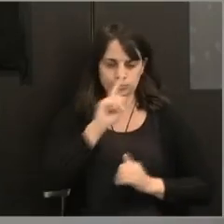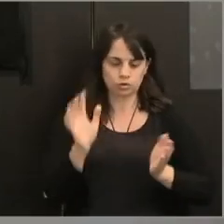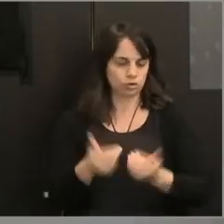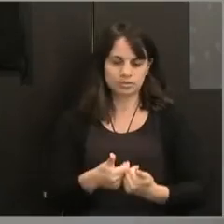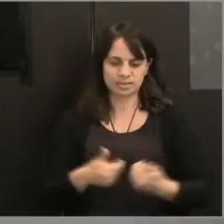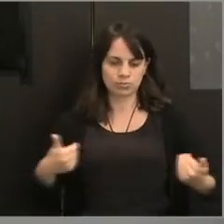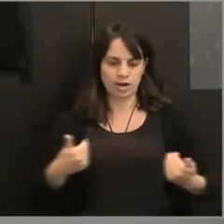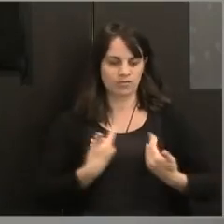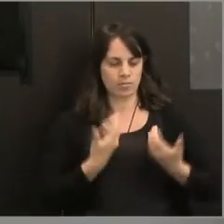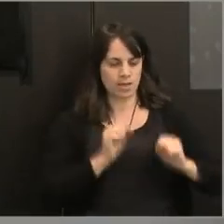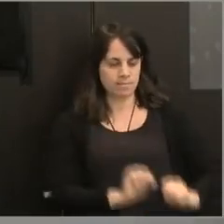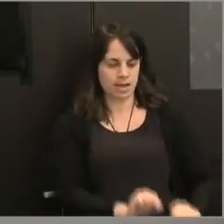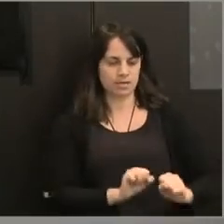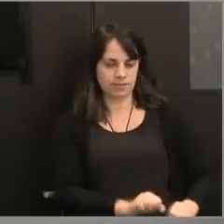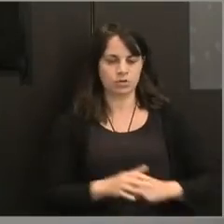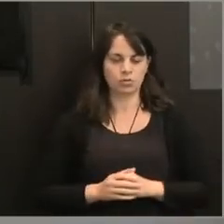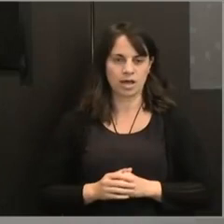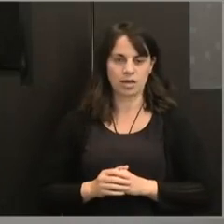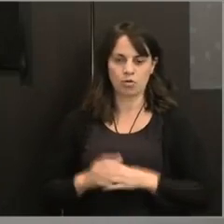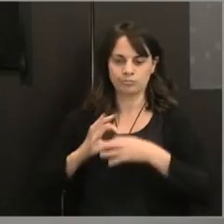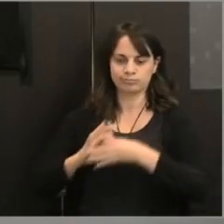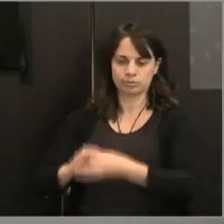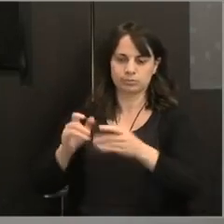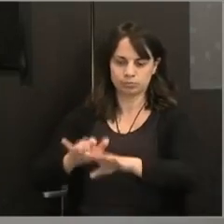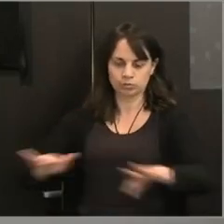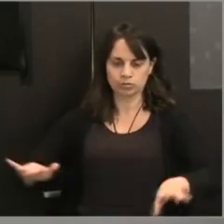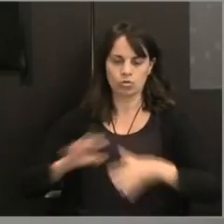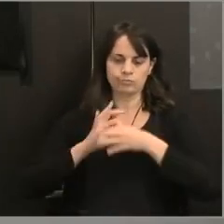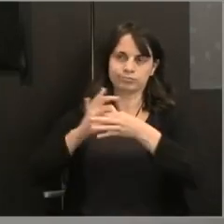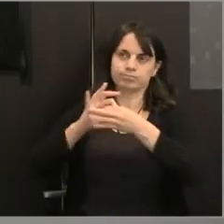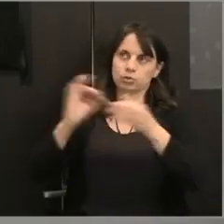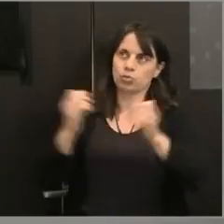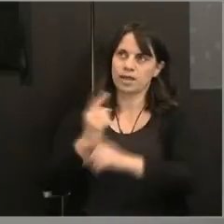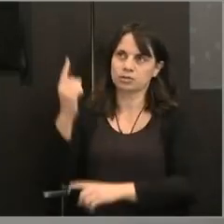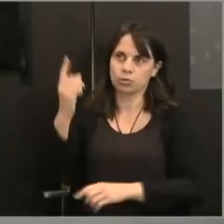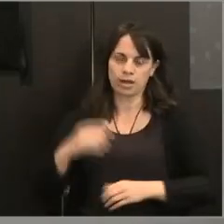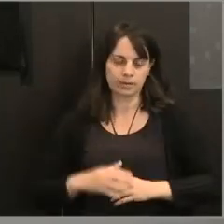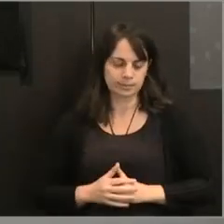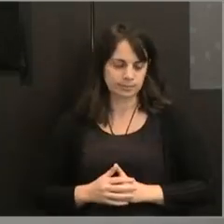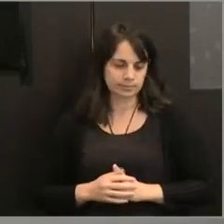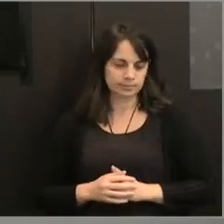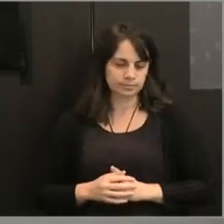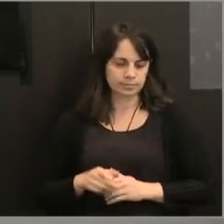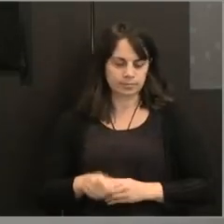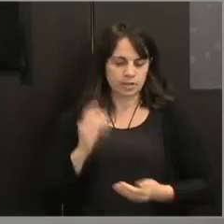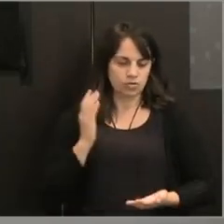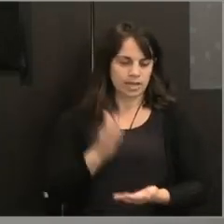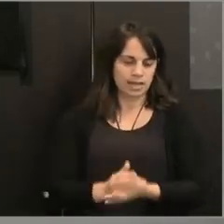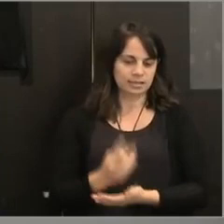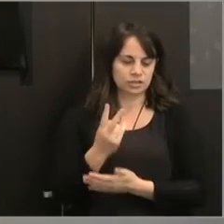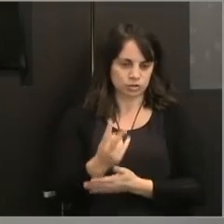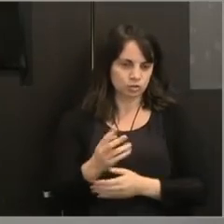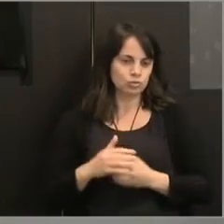mana whenua, mana moana and mana atua. Within this reality, two